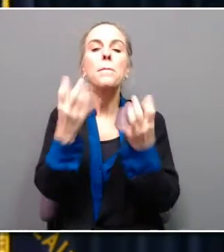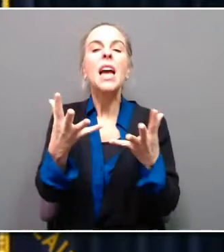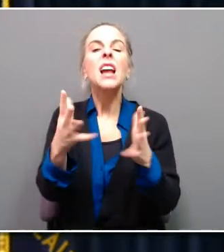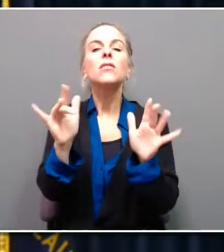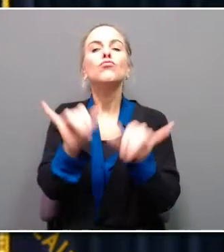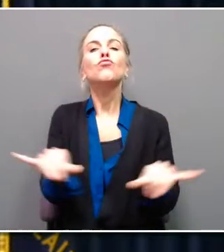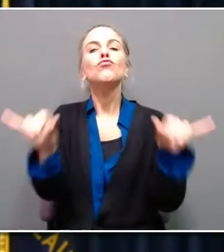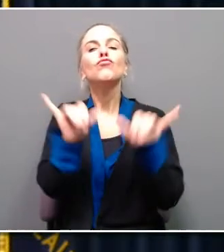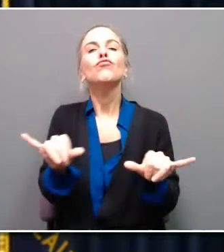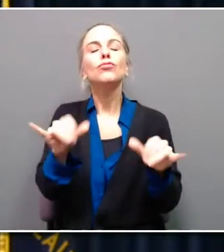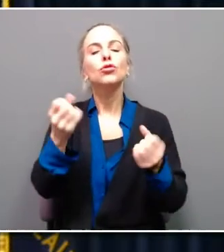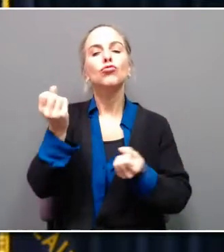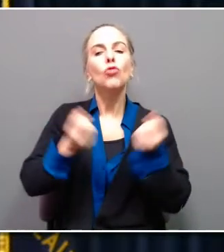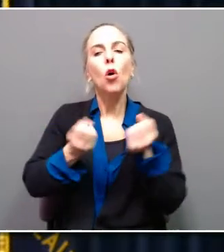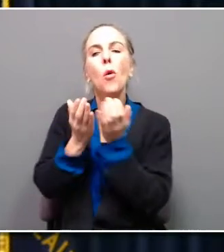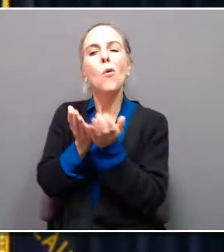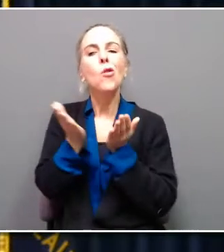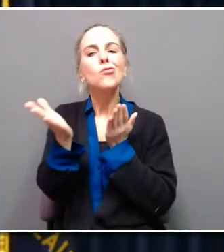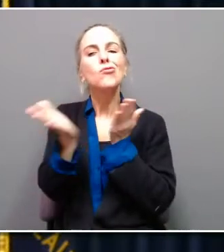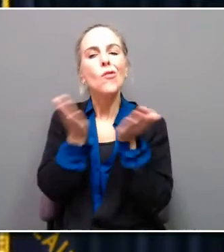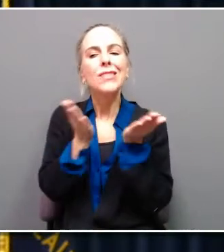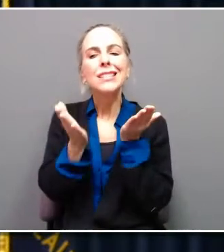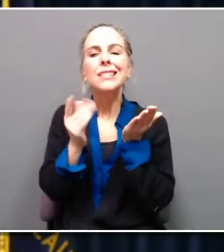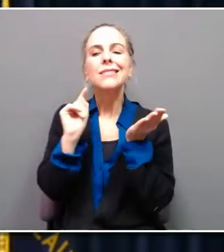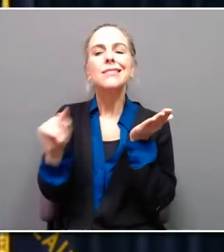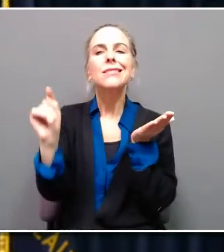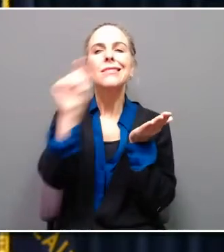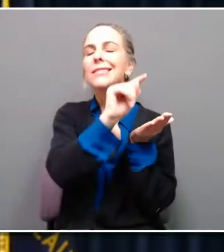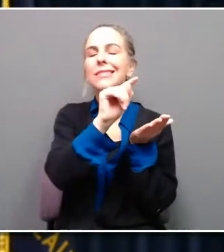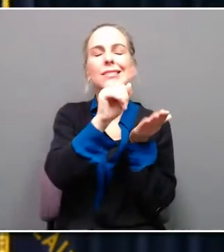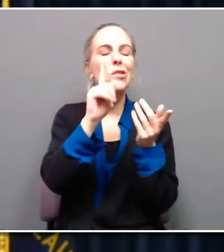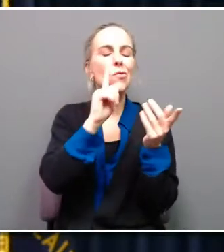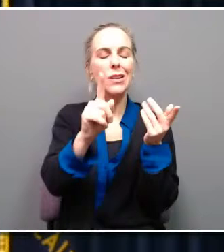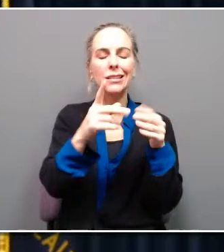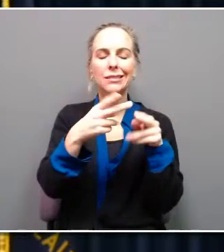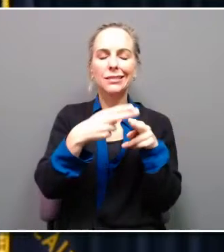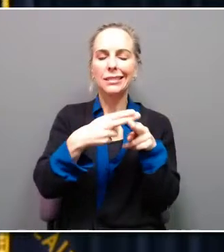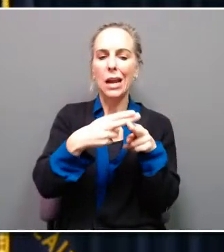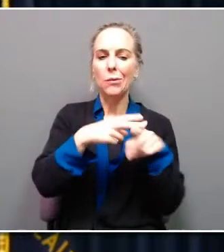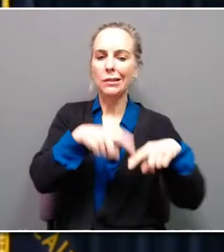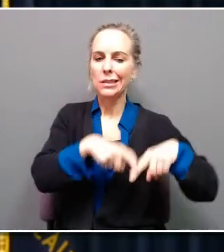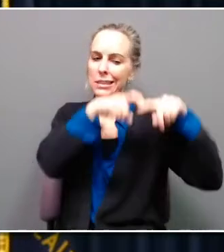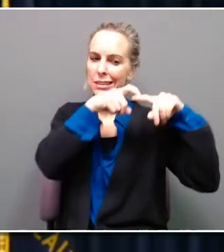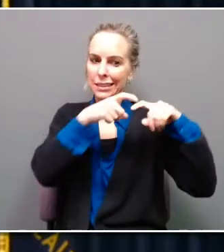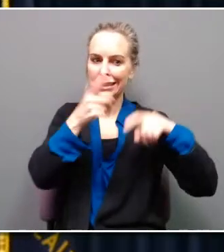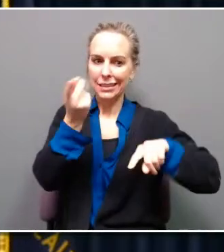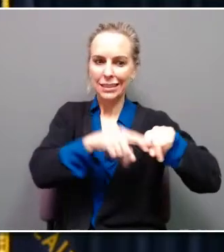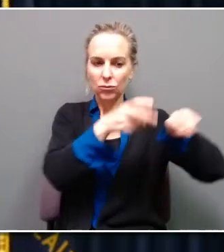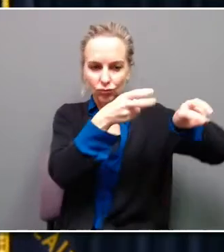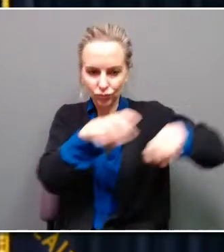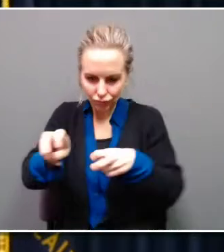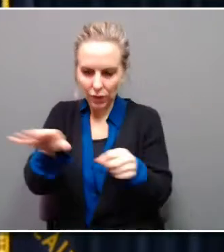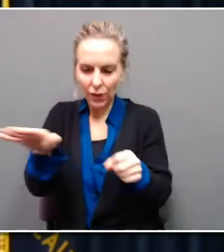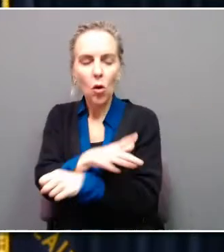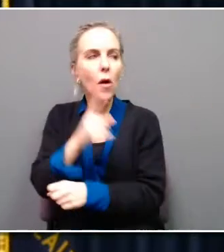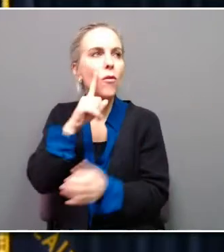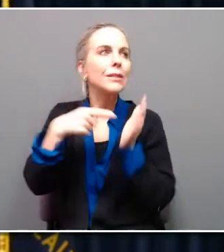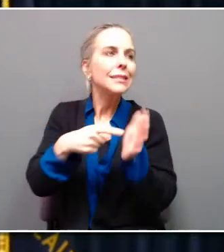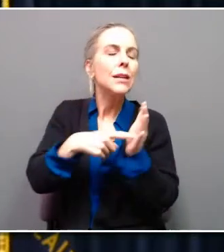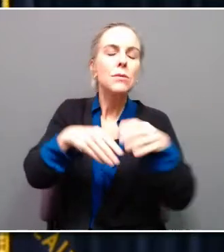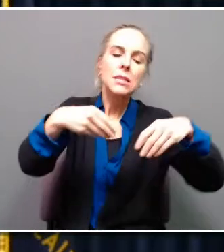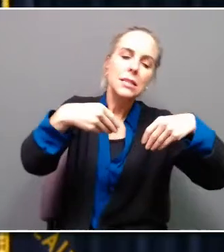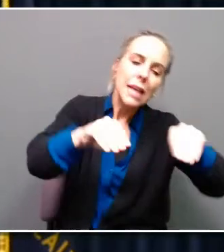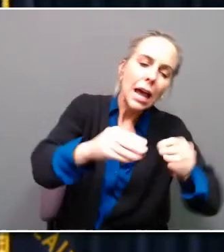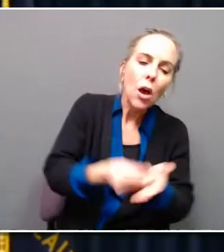be temporarily unavailable as they switch systems. This will mainly affect anyone who plans to sell, buy, or renew a vehicle